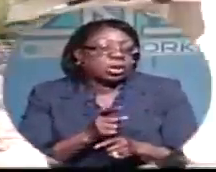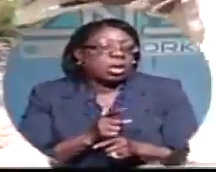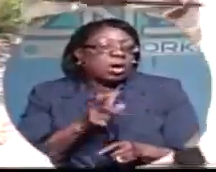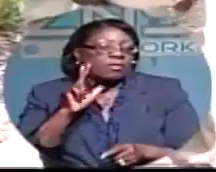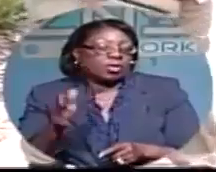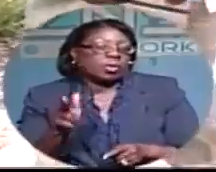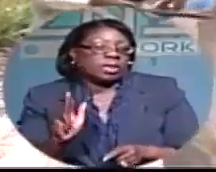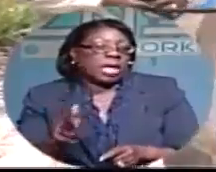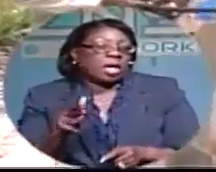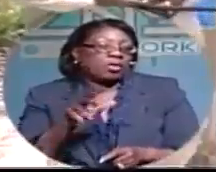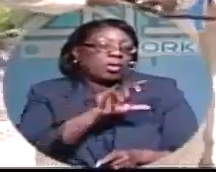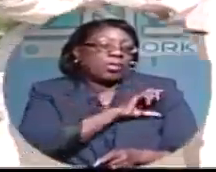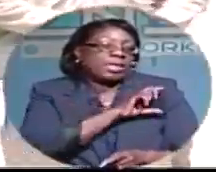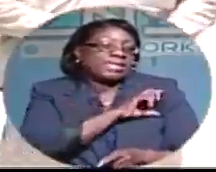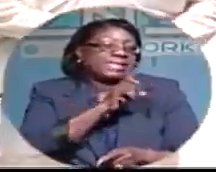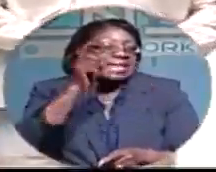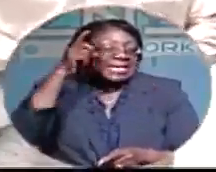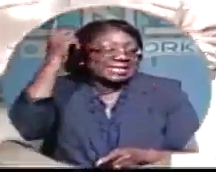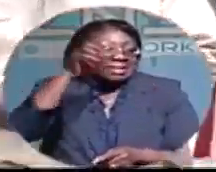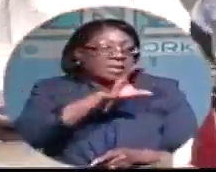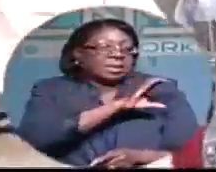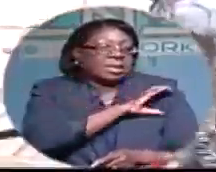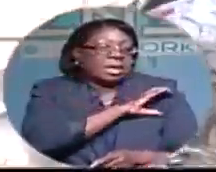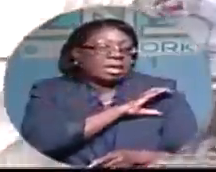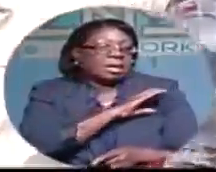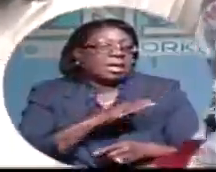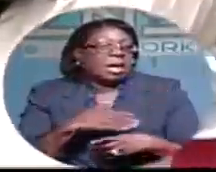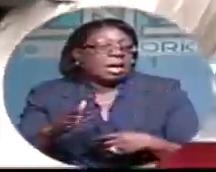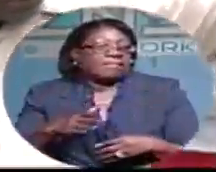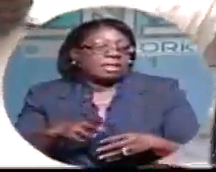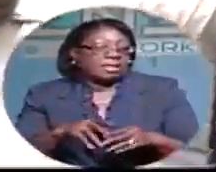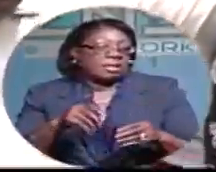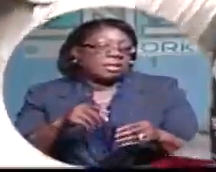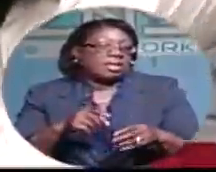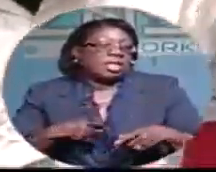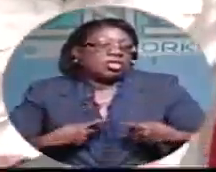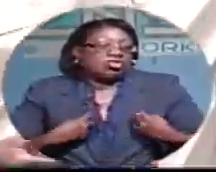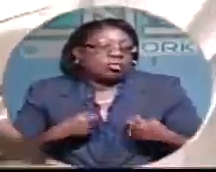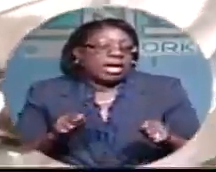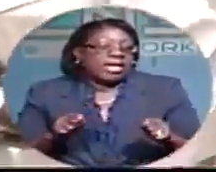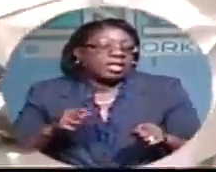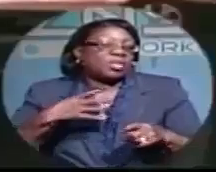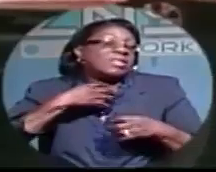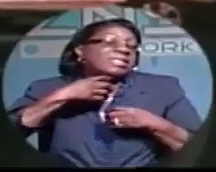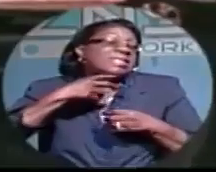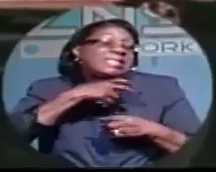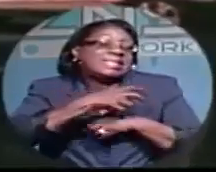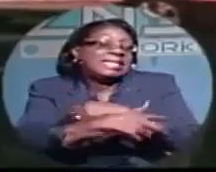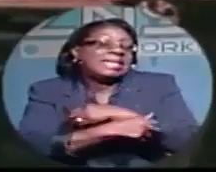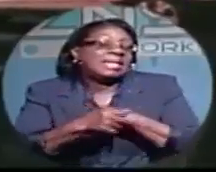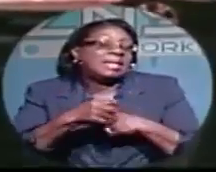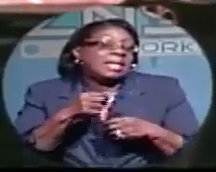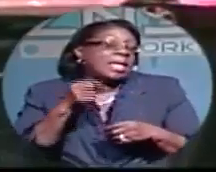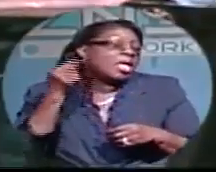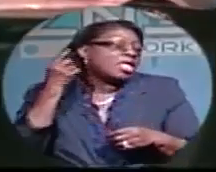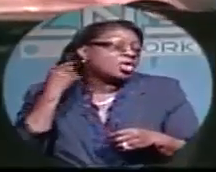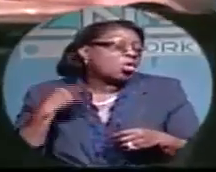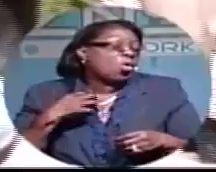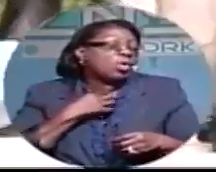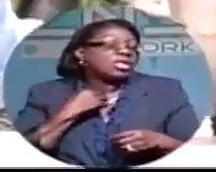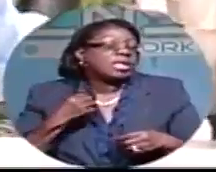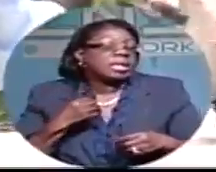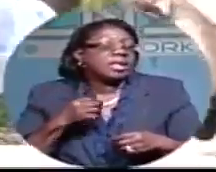56-year-old police reservist Dennis Clark following an alleged attempt to snatch Clark's $1,000 gold chain. Clark later died in